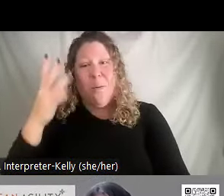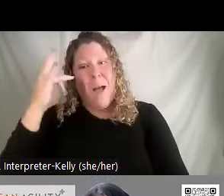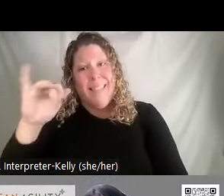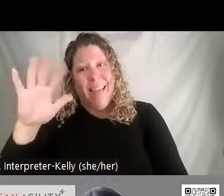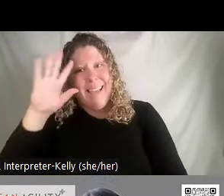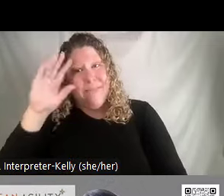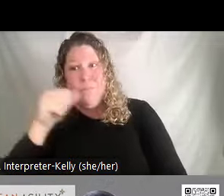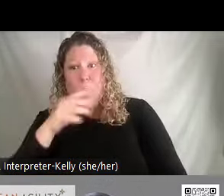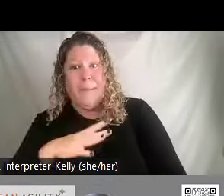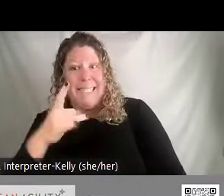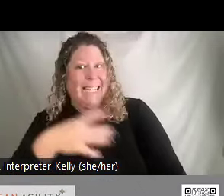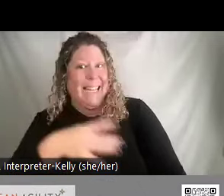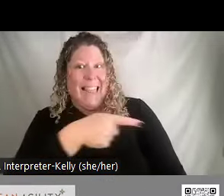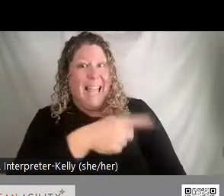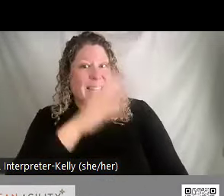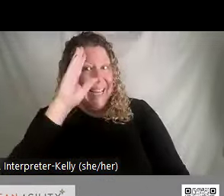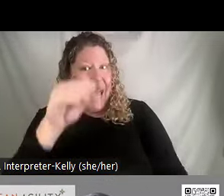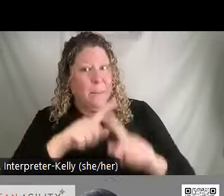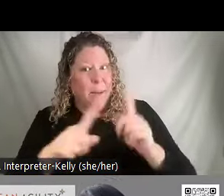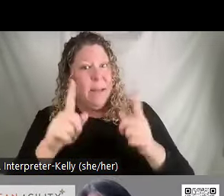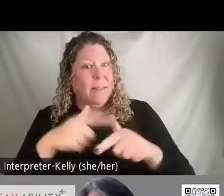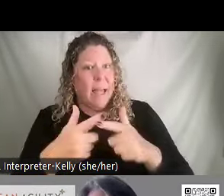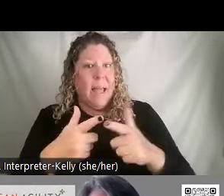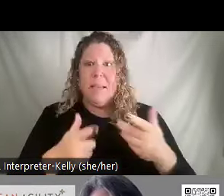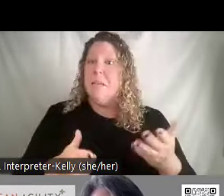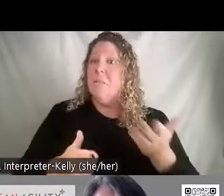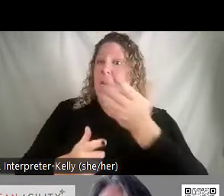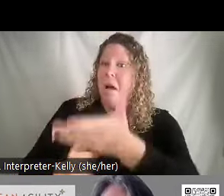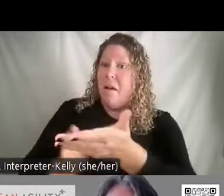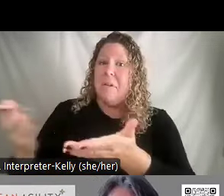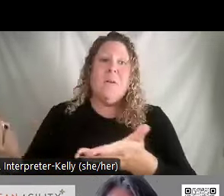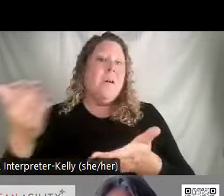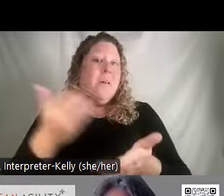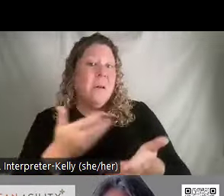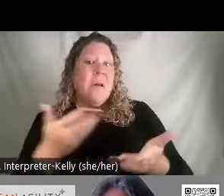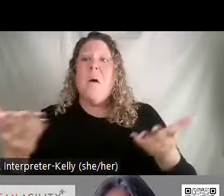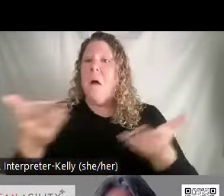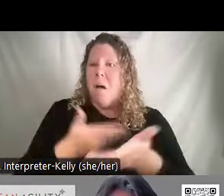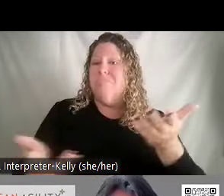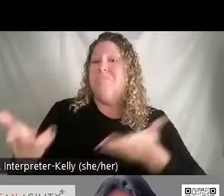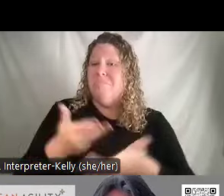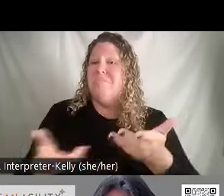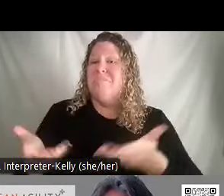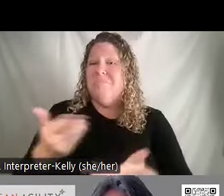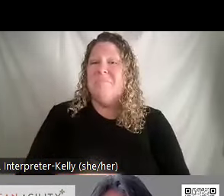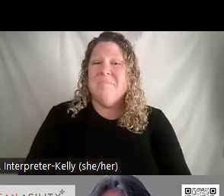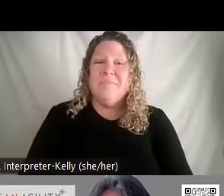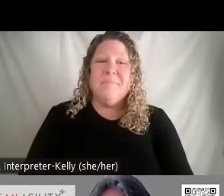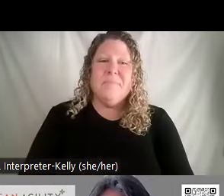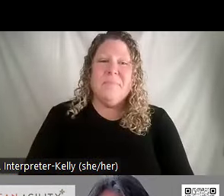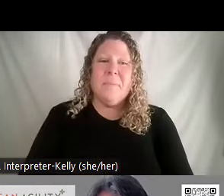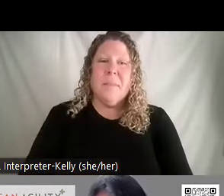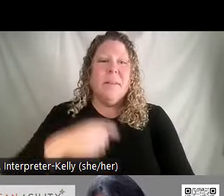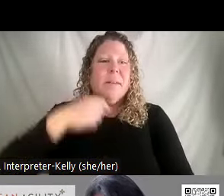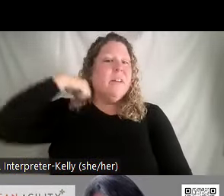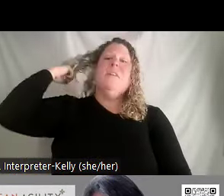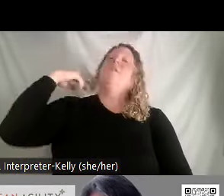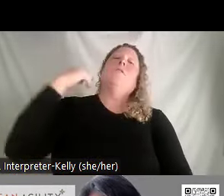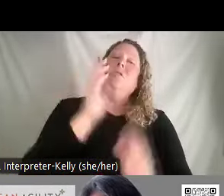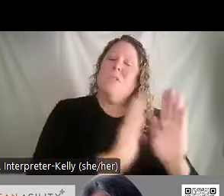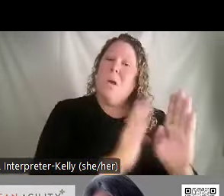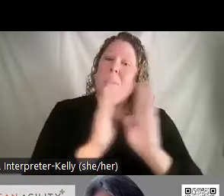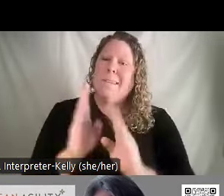all. All right. So think about it. In terms of desire in your initiative, what would your D score be before you tried some of